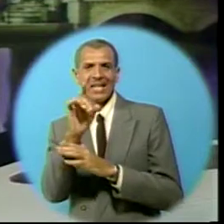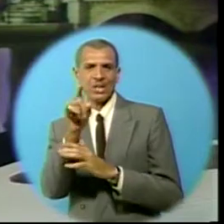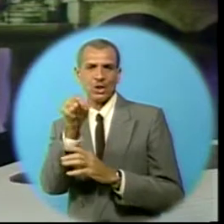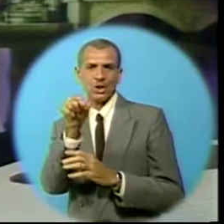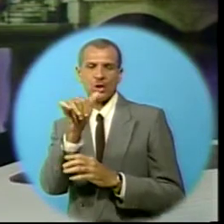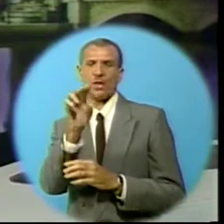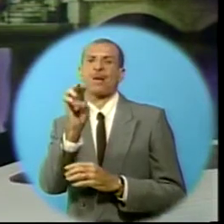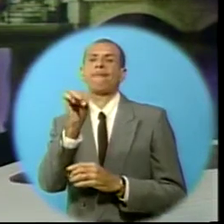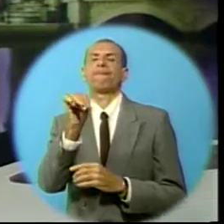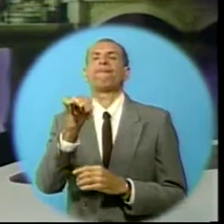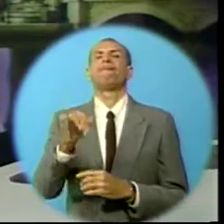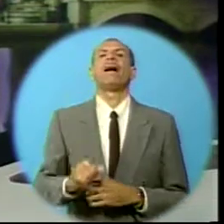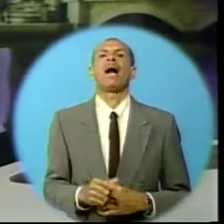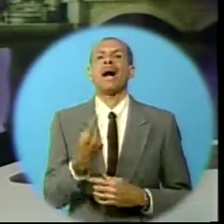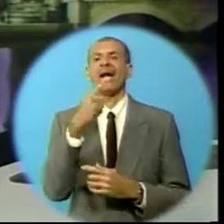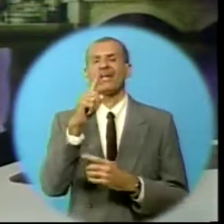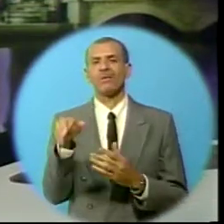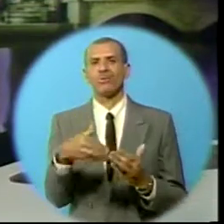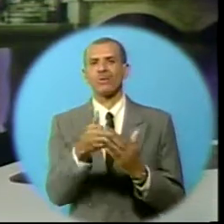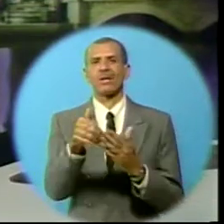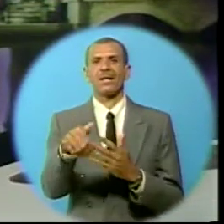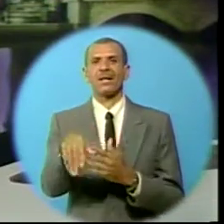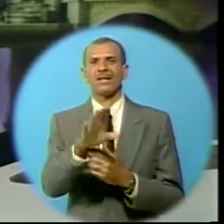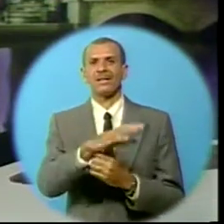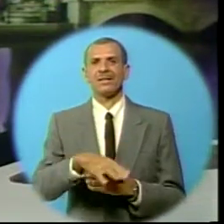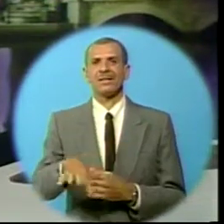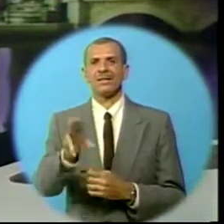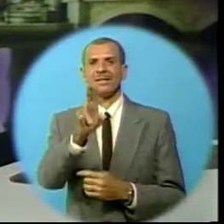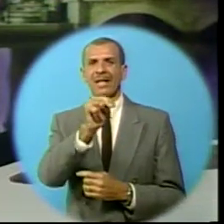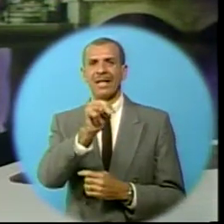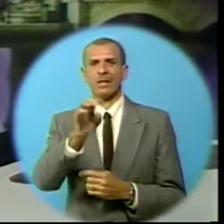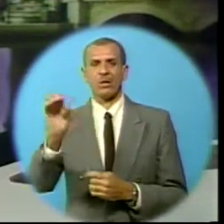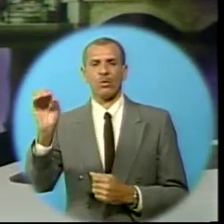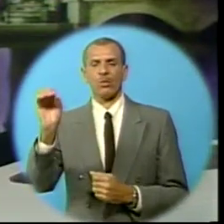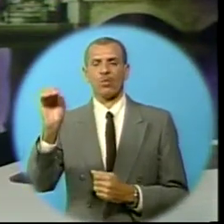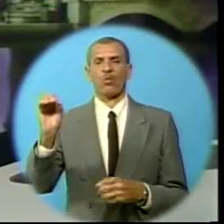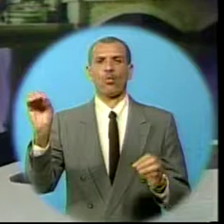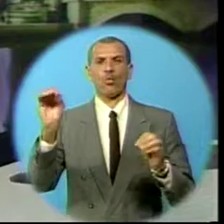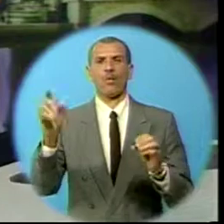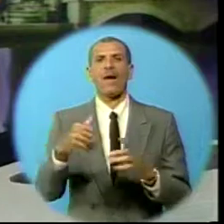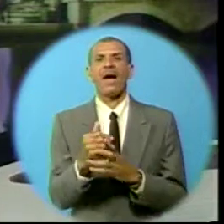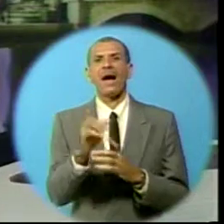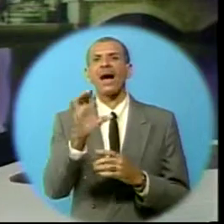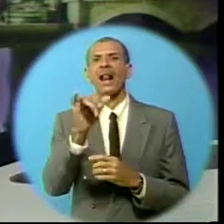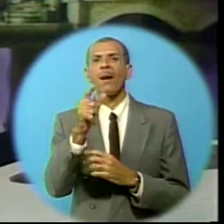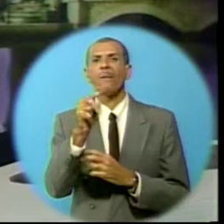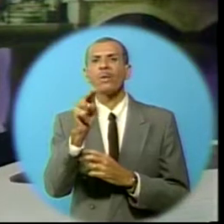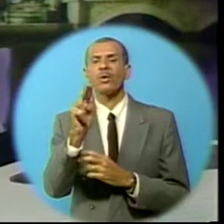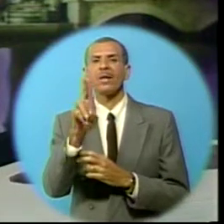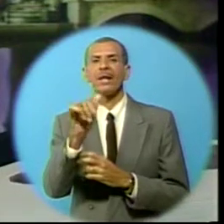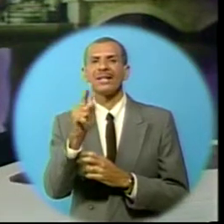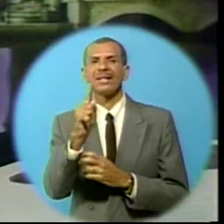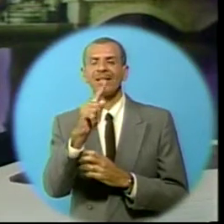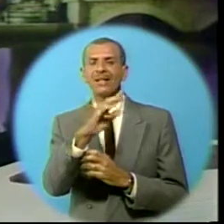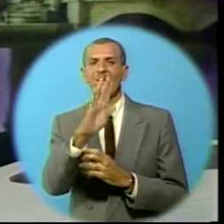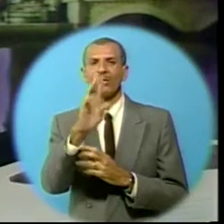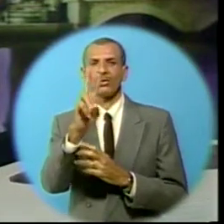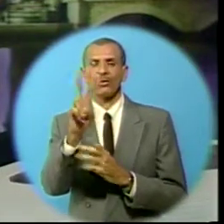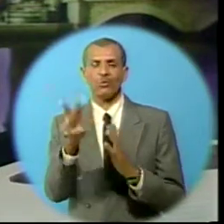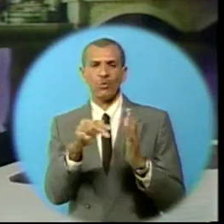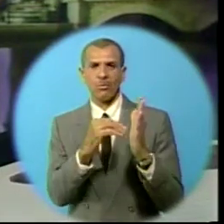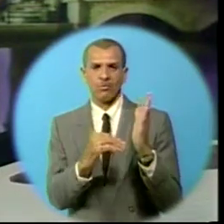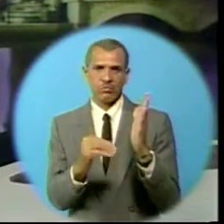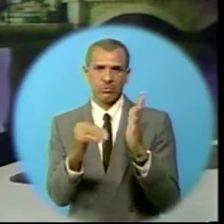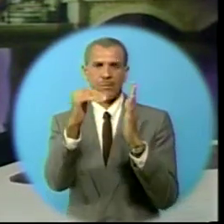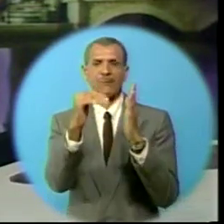to move their record to 9-0. In the other women's game, Club United came from 2 sets down to defeat Toners. Club United